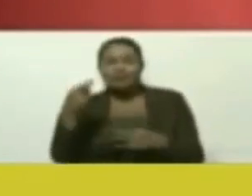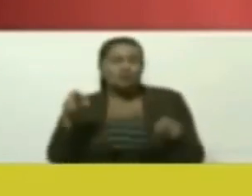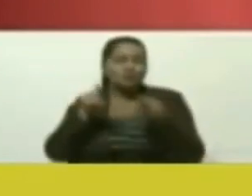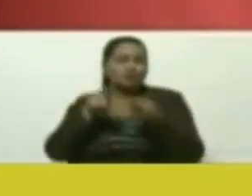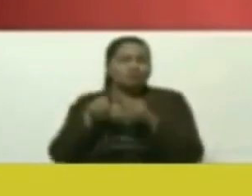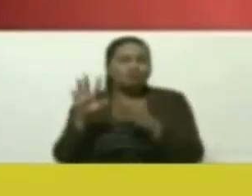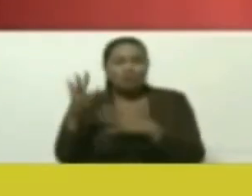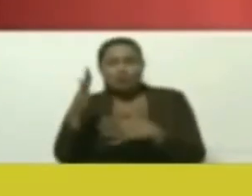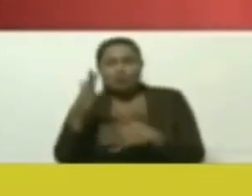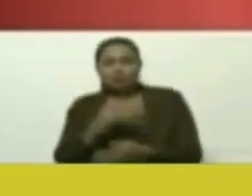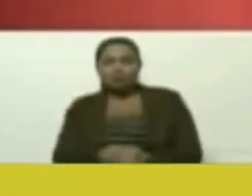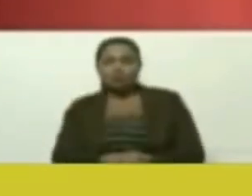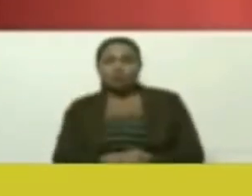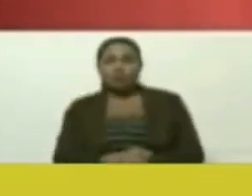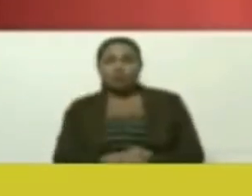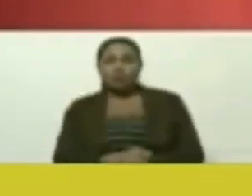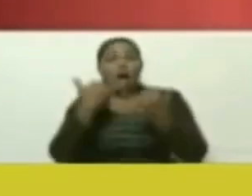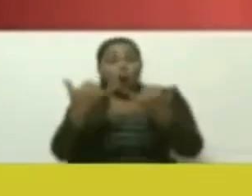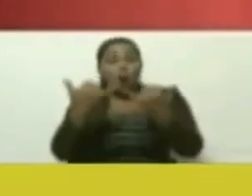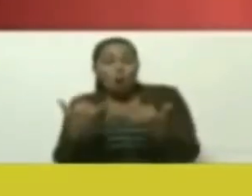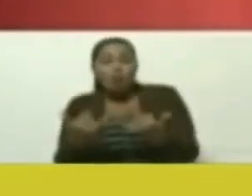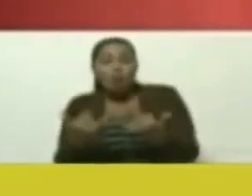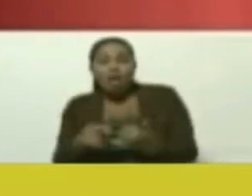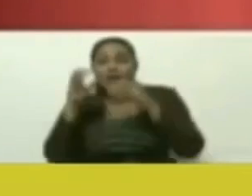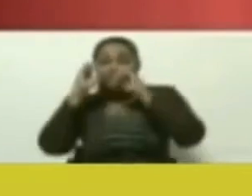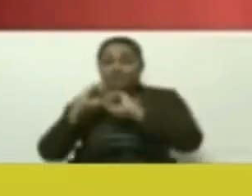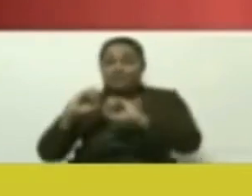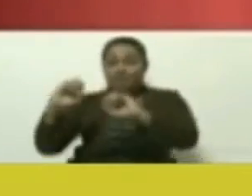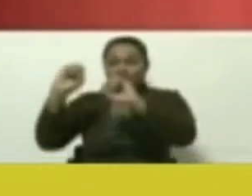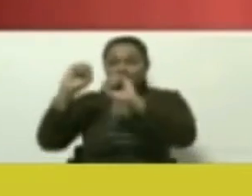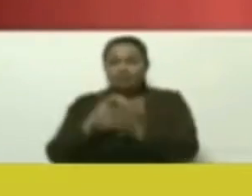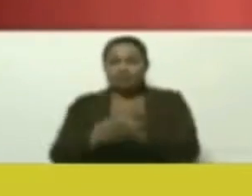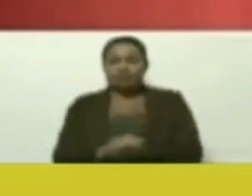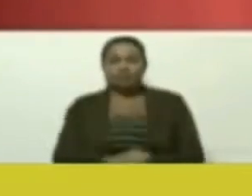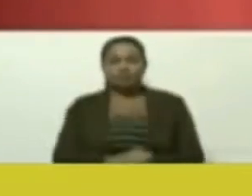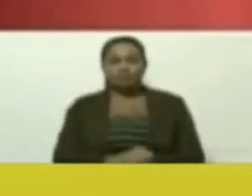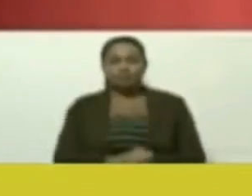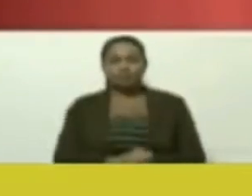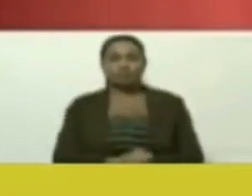There's a very similar panorama in this country.